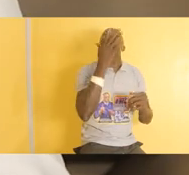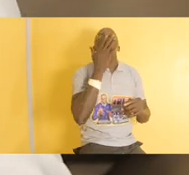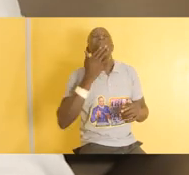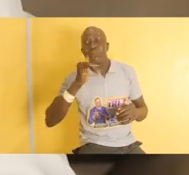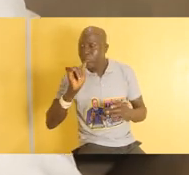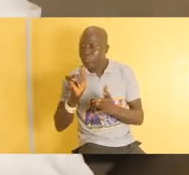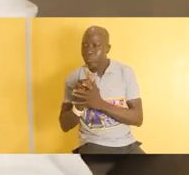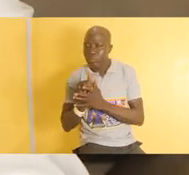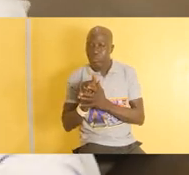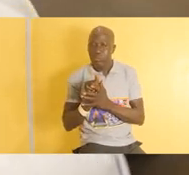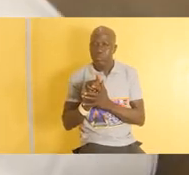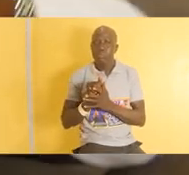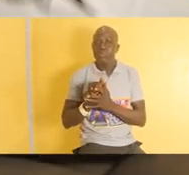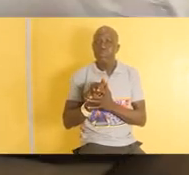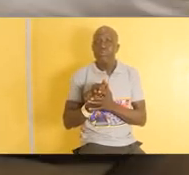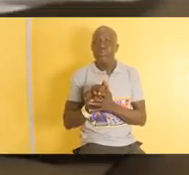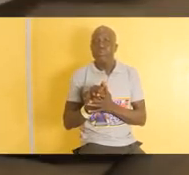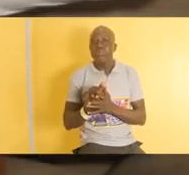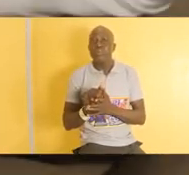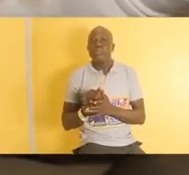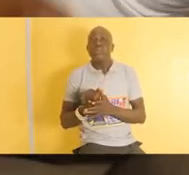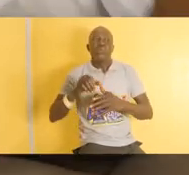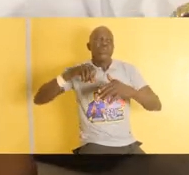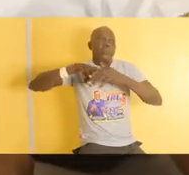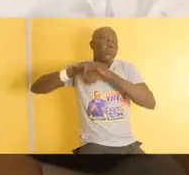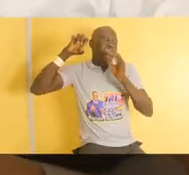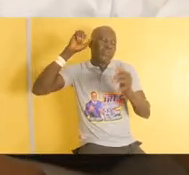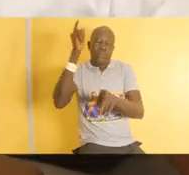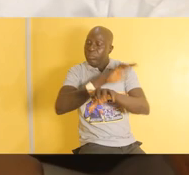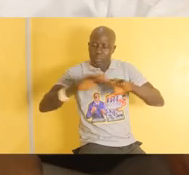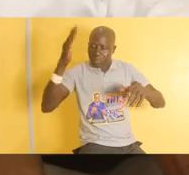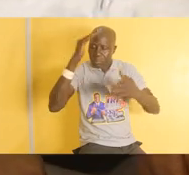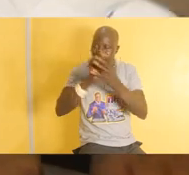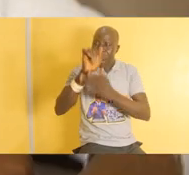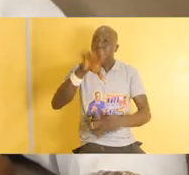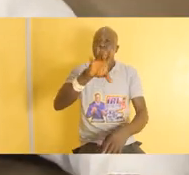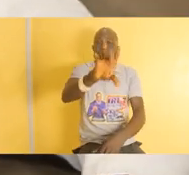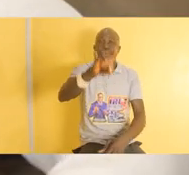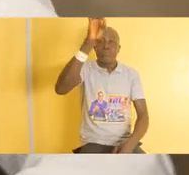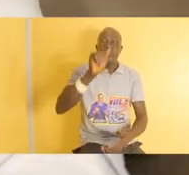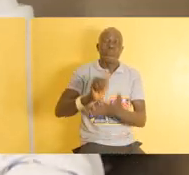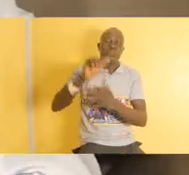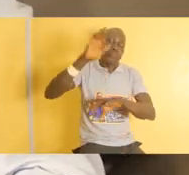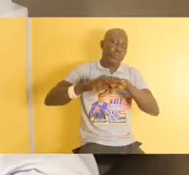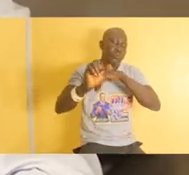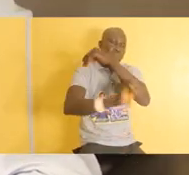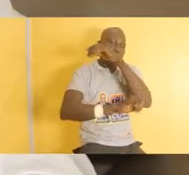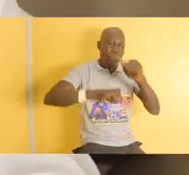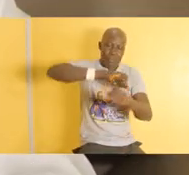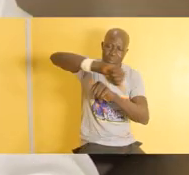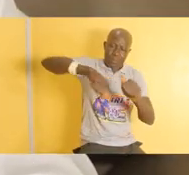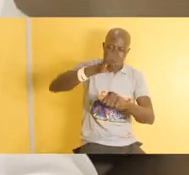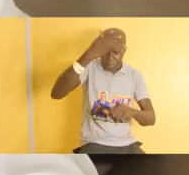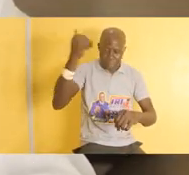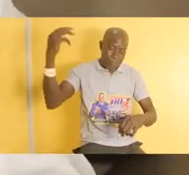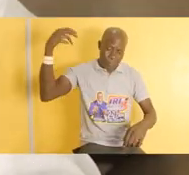I said jeu e je mo pe ohun ati lata bi ko fo roja do you know that he said my lecture supposed to be anointed in